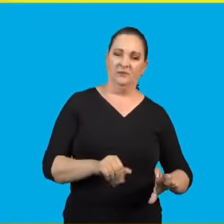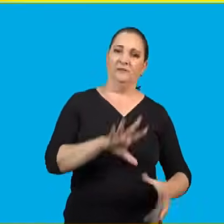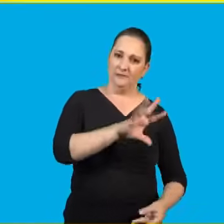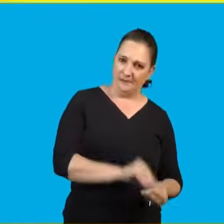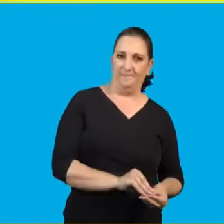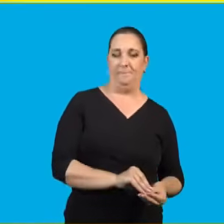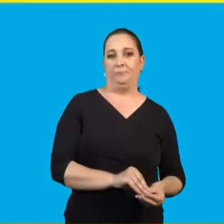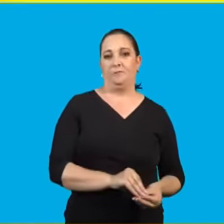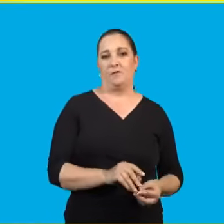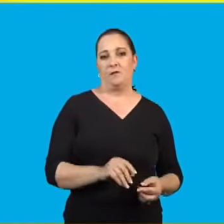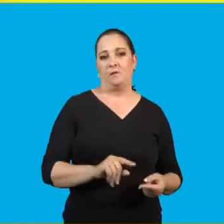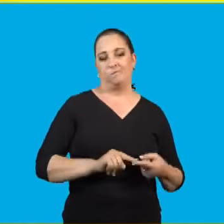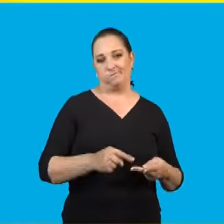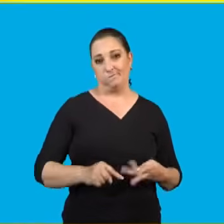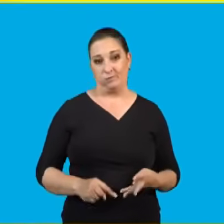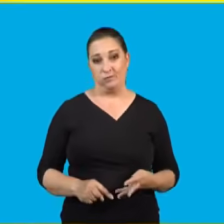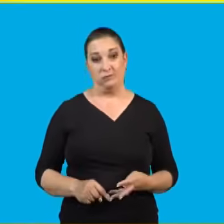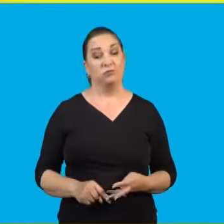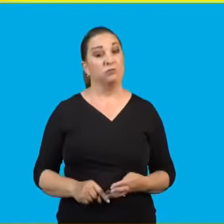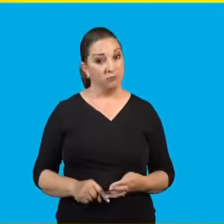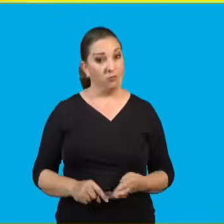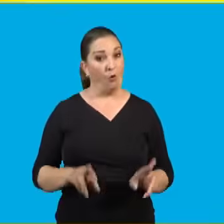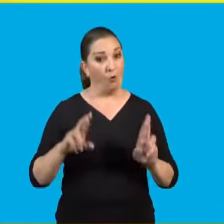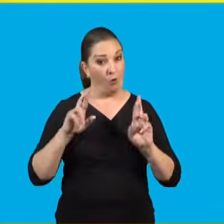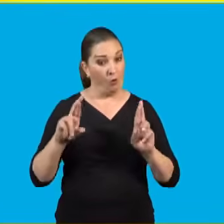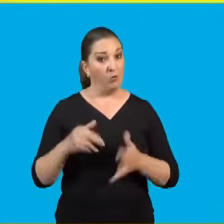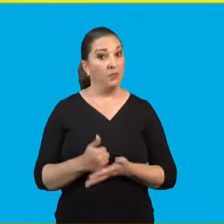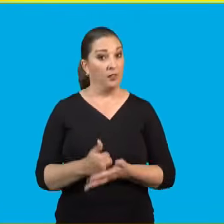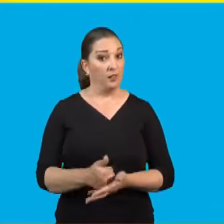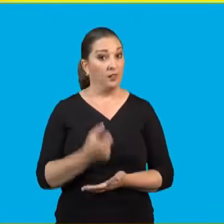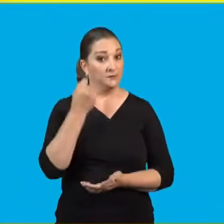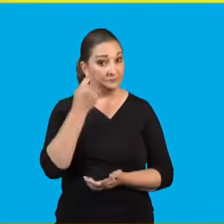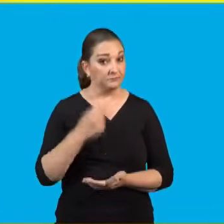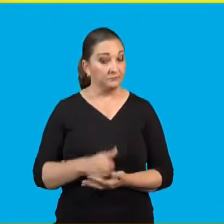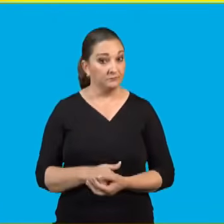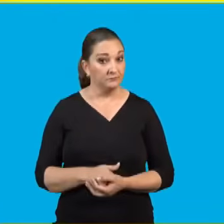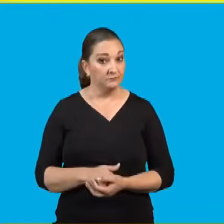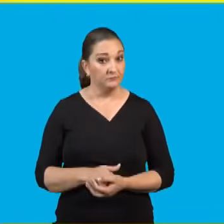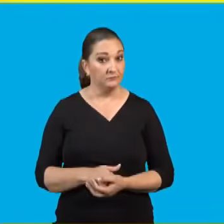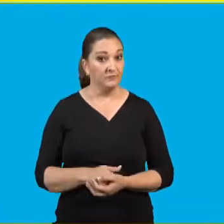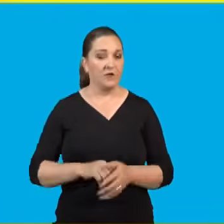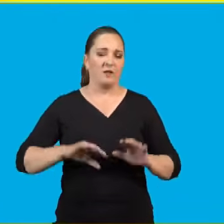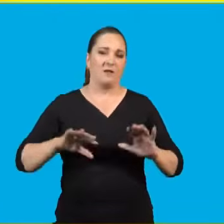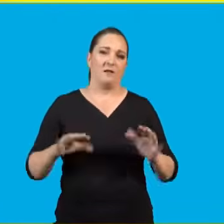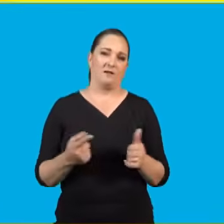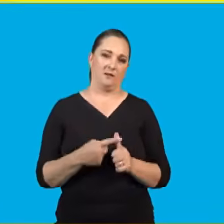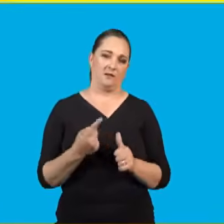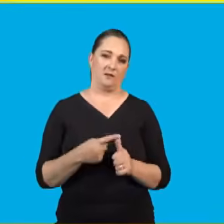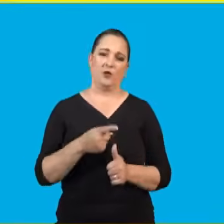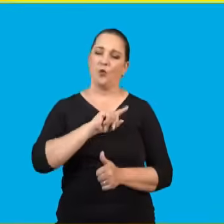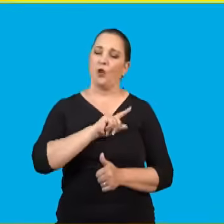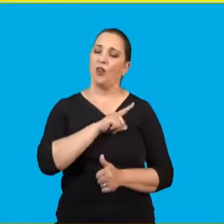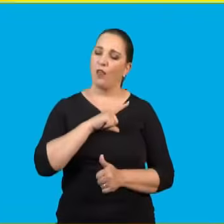up your main points. I hope that has helped you understand how to answer these